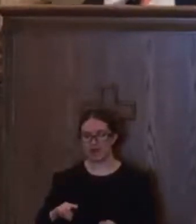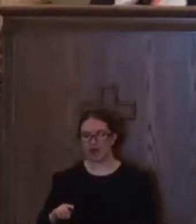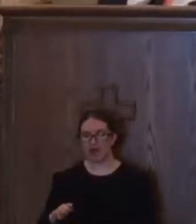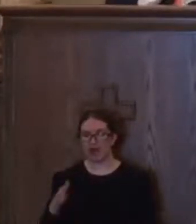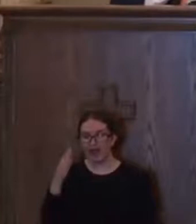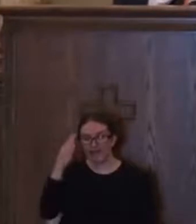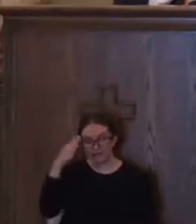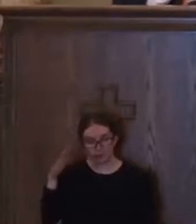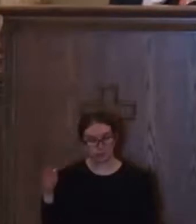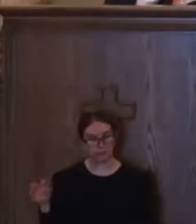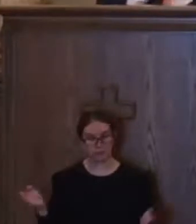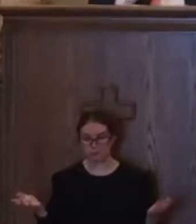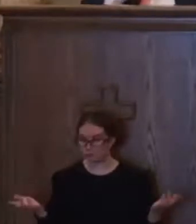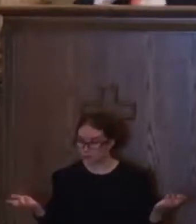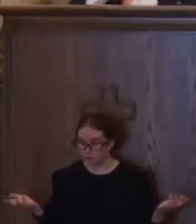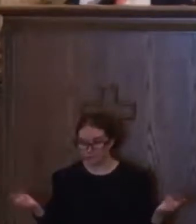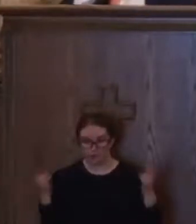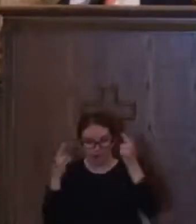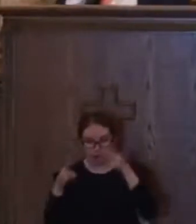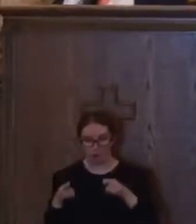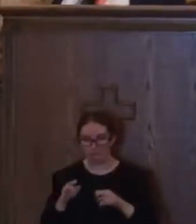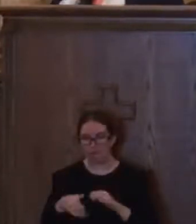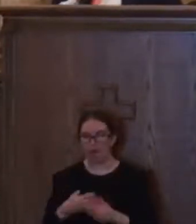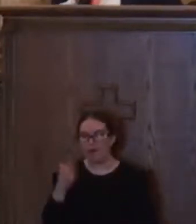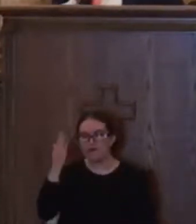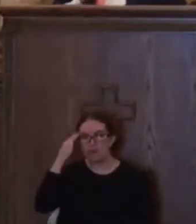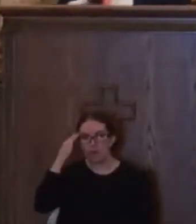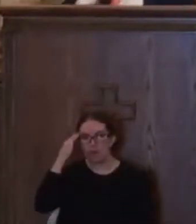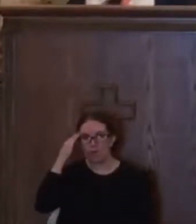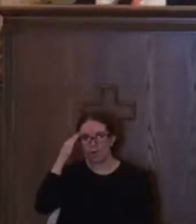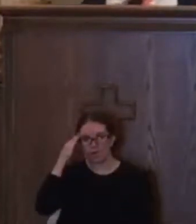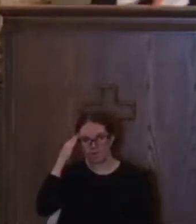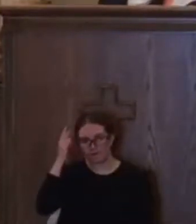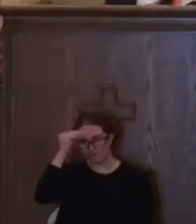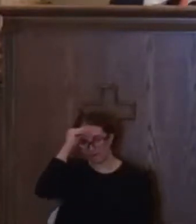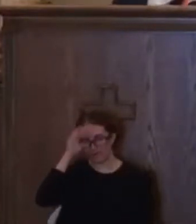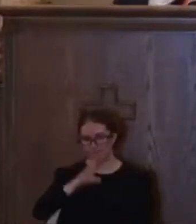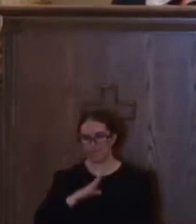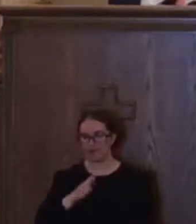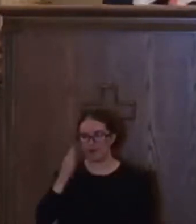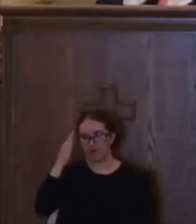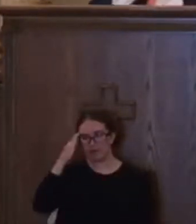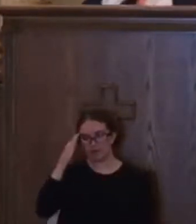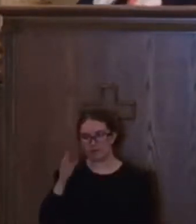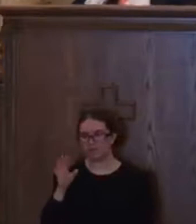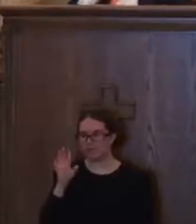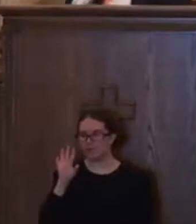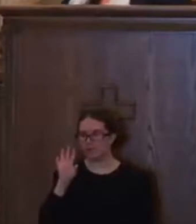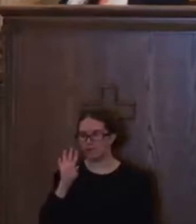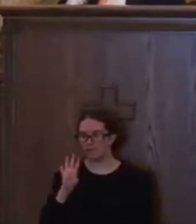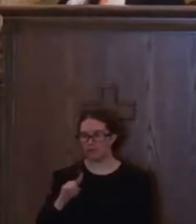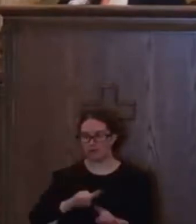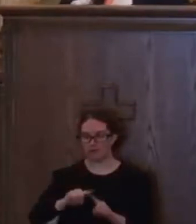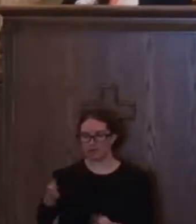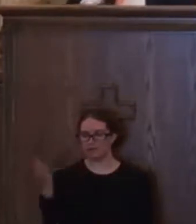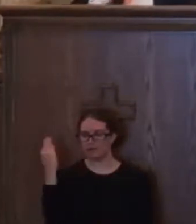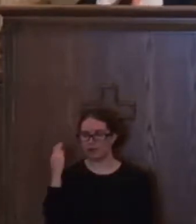all has happened. But all I know is that the man I knew 4 months ago was completely different from this